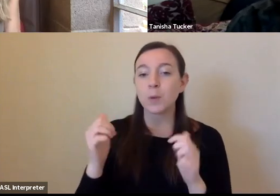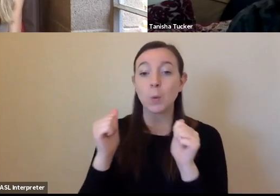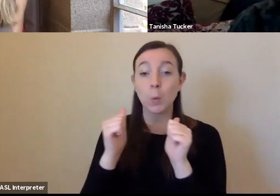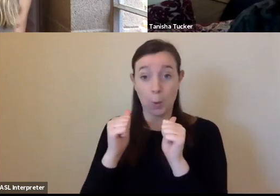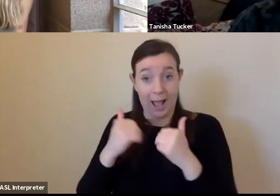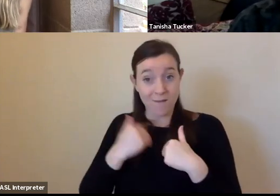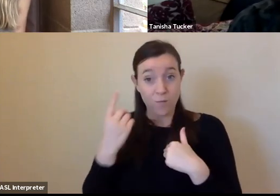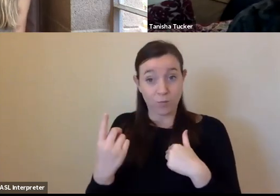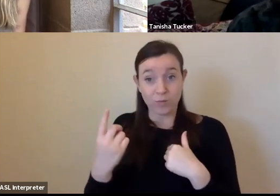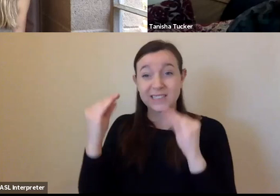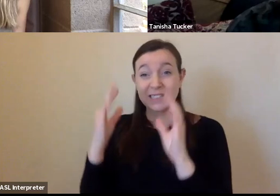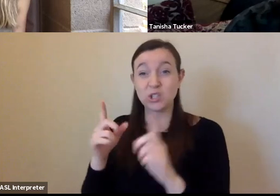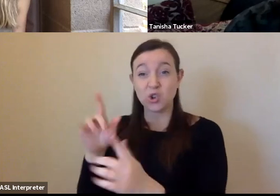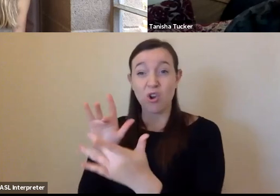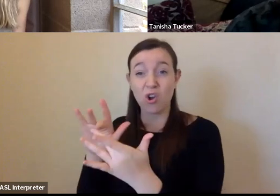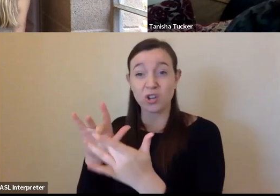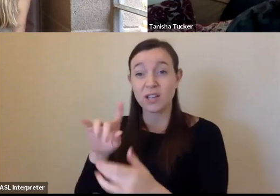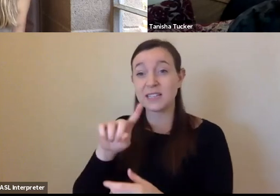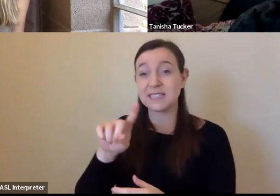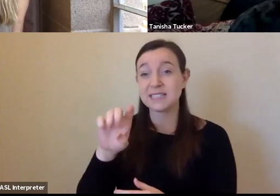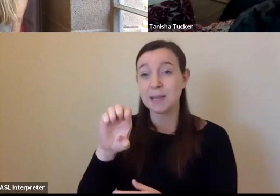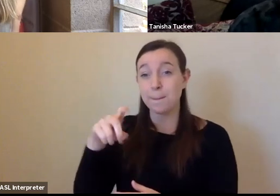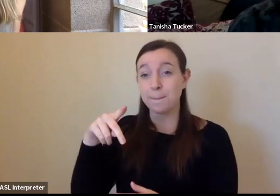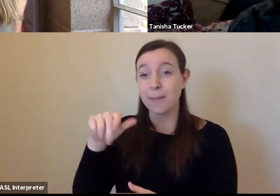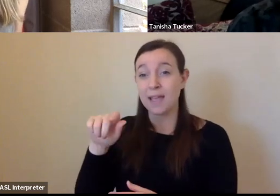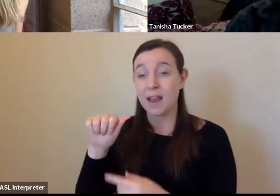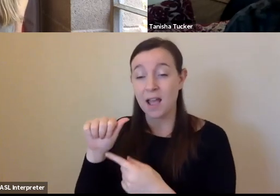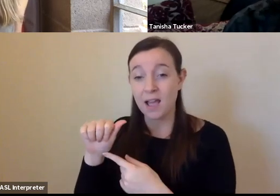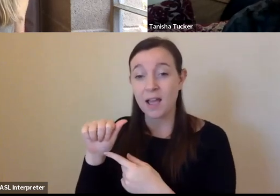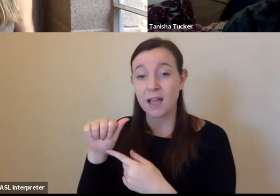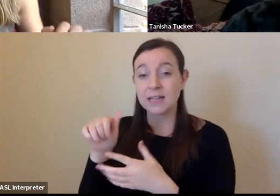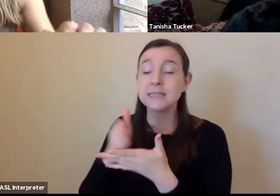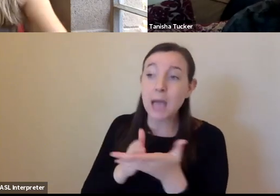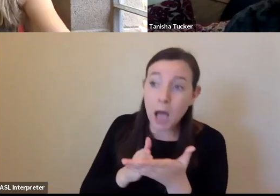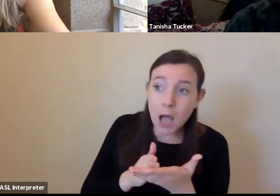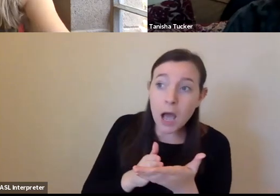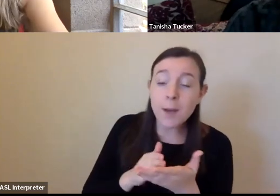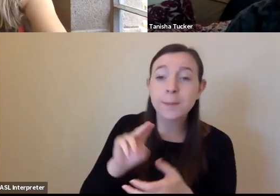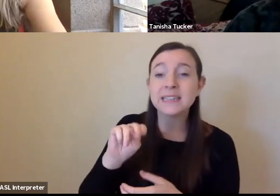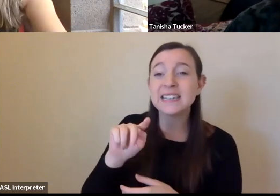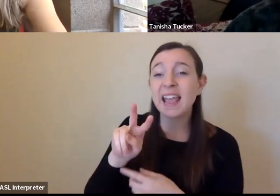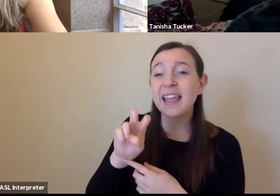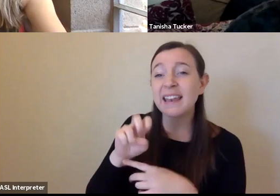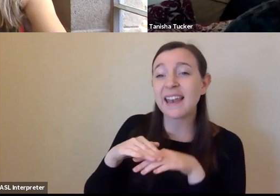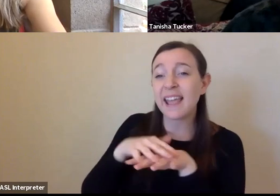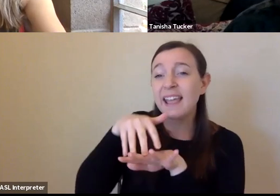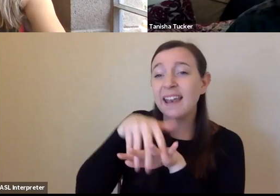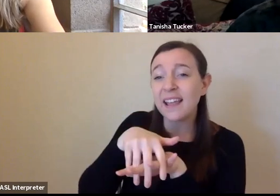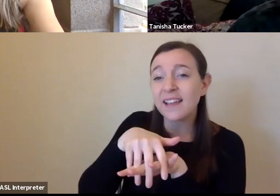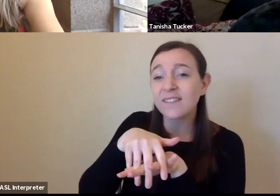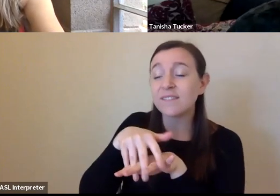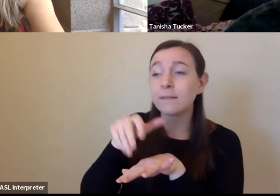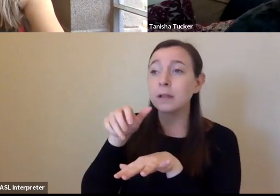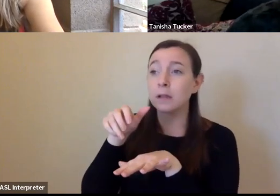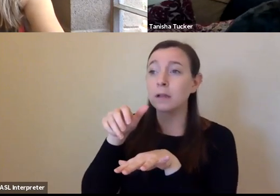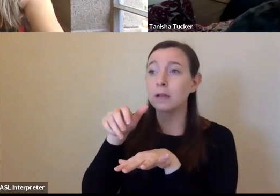out a class or a group. Some native, some not native O'odham, but native from other areas